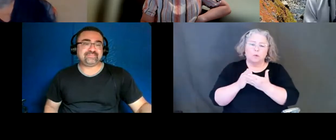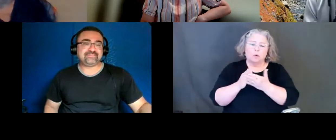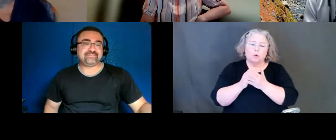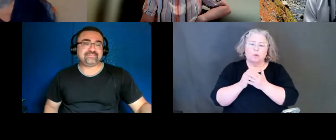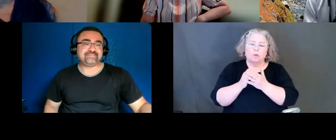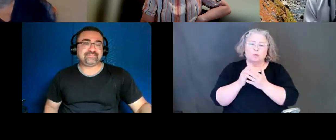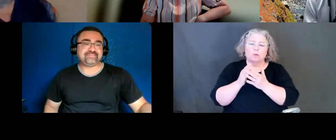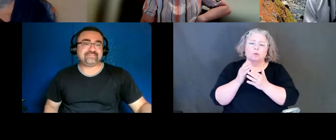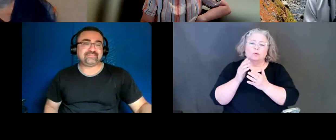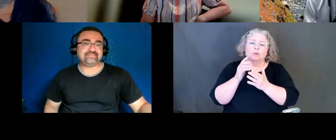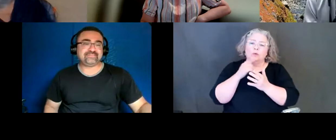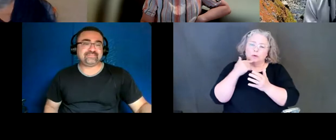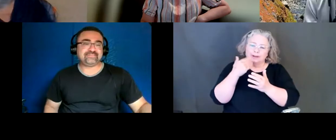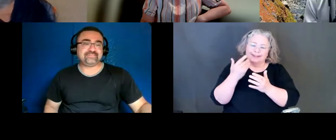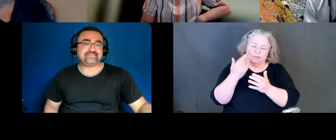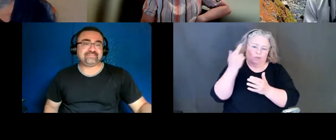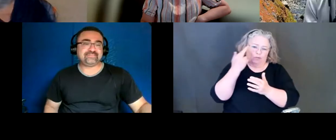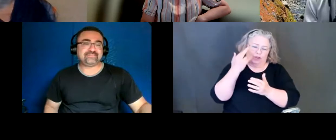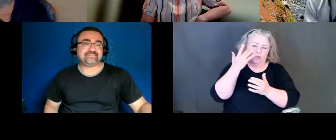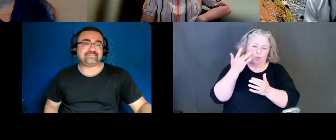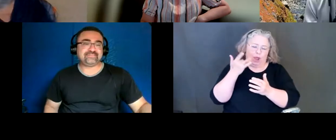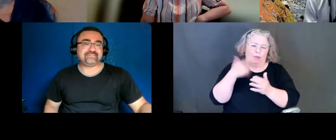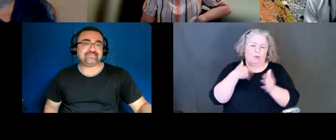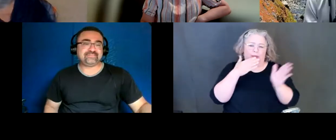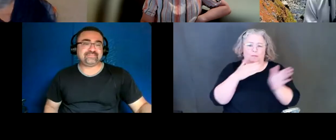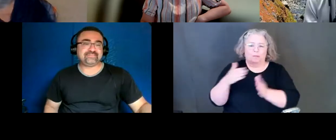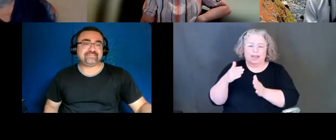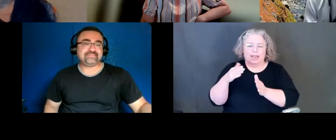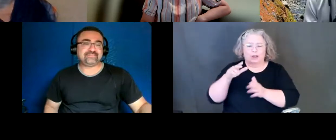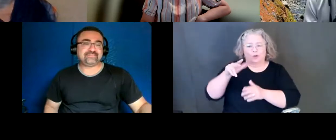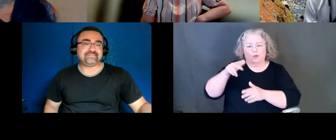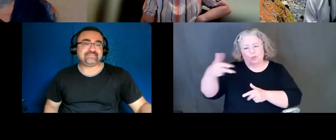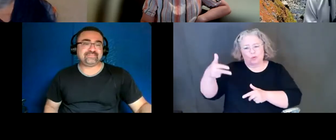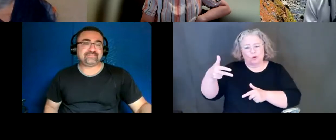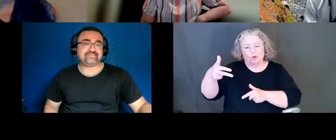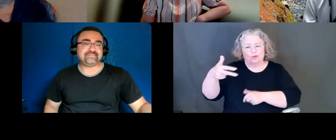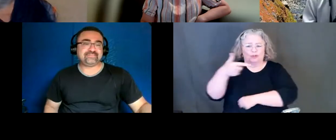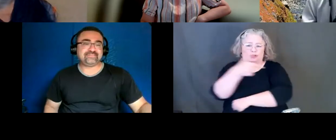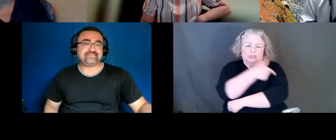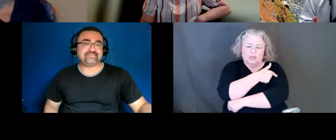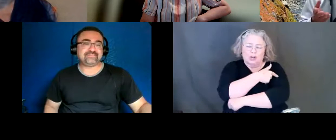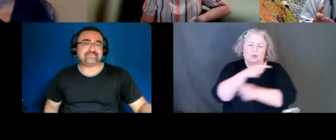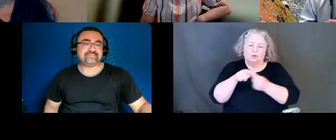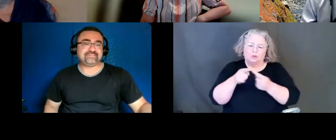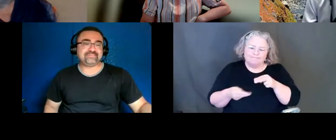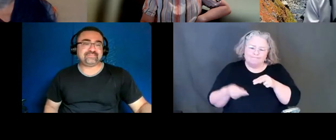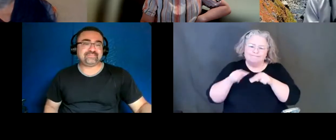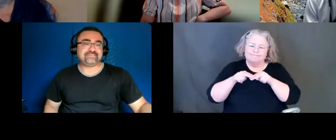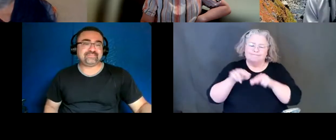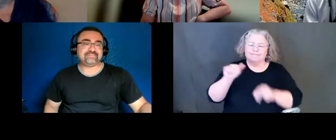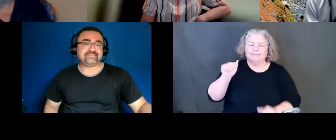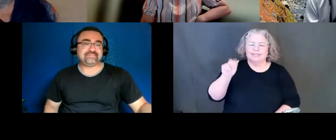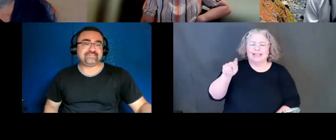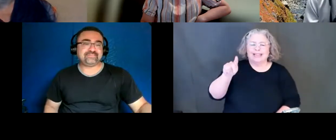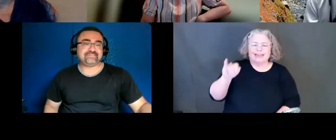motivation towards giving third doses of vaccine and trying to boost antibody concentrations higher